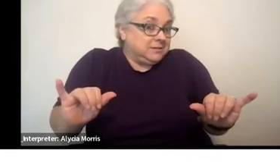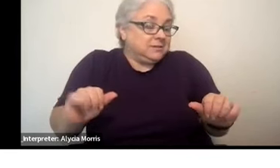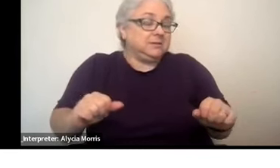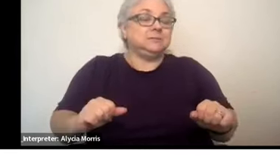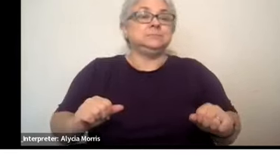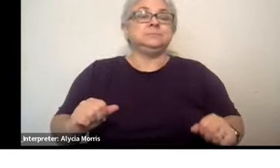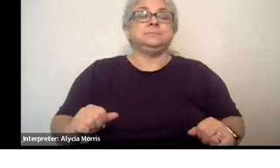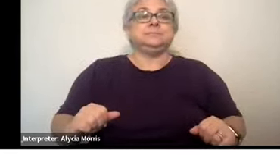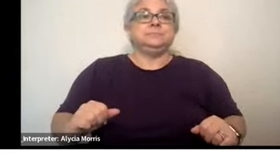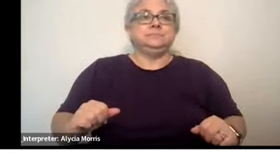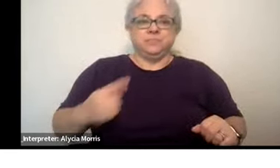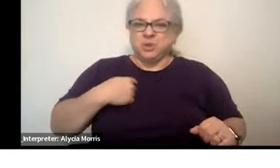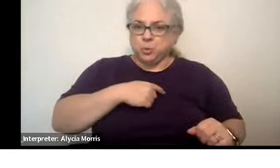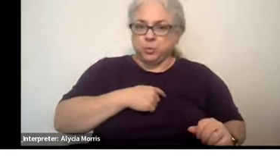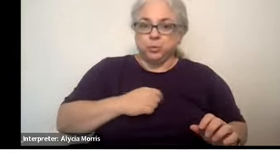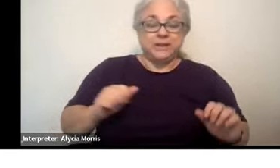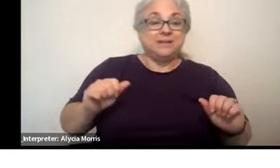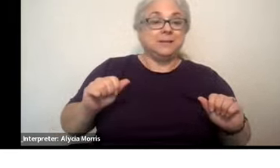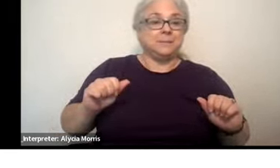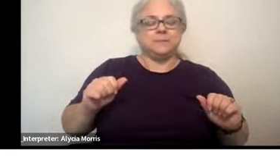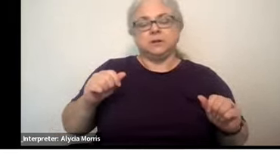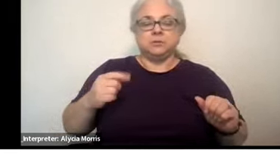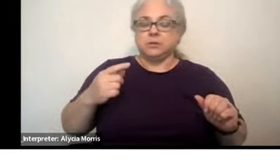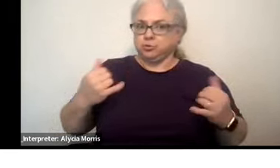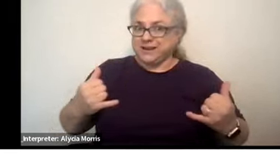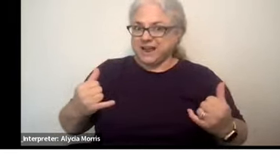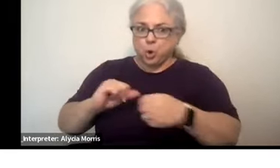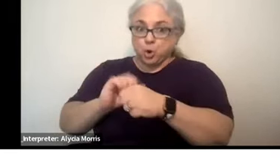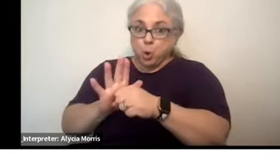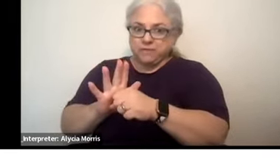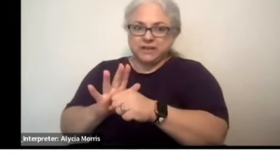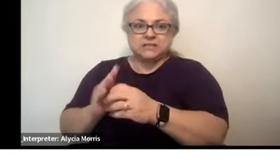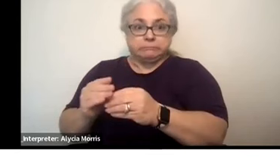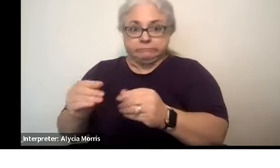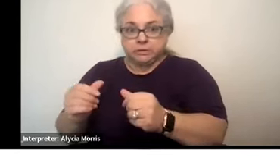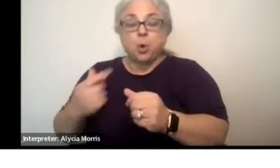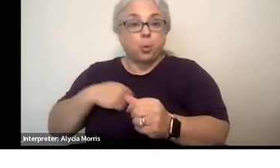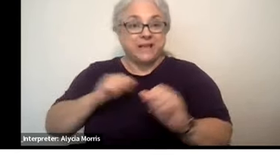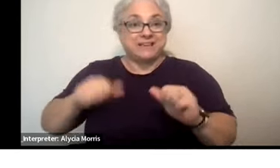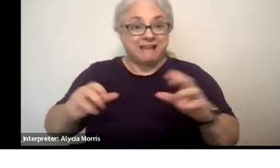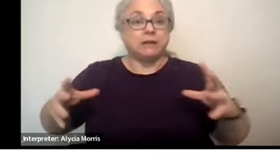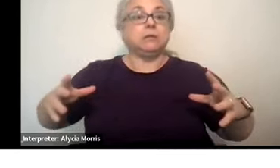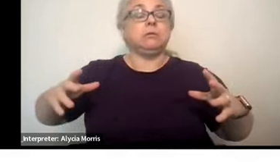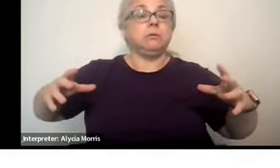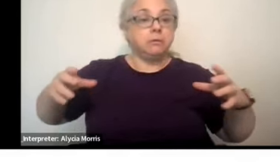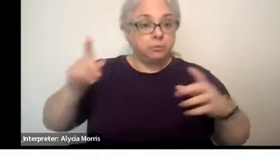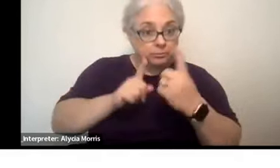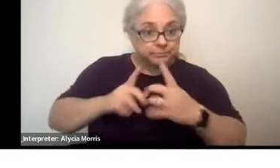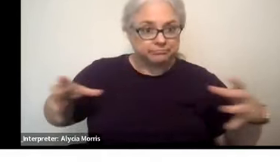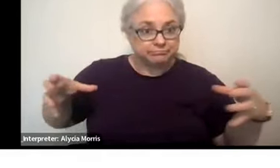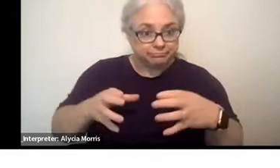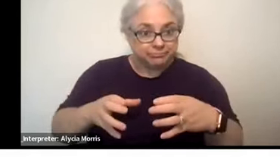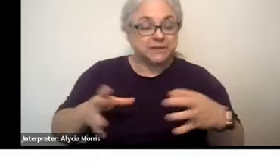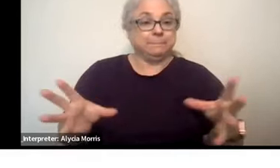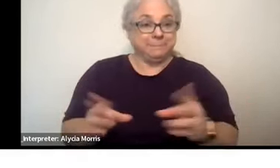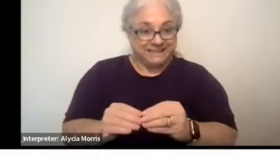this point we are able to come back together. The whole process is to have the business